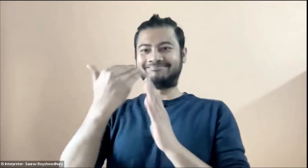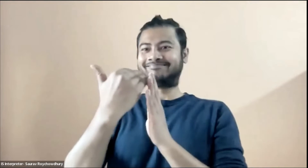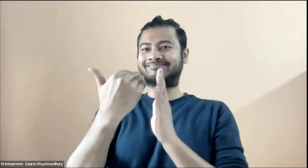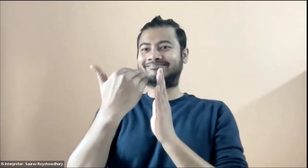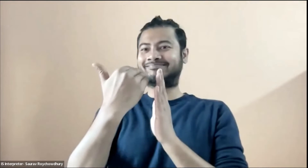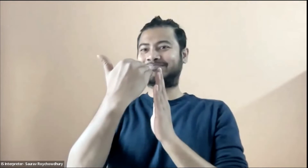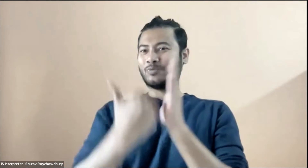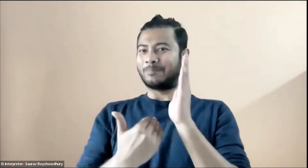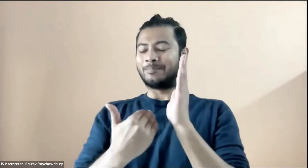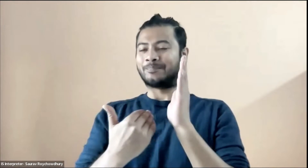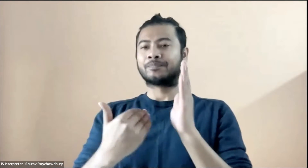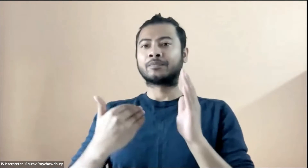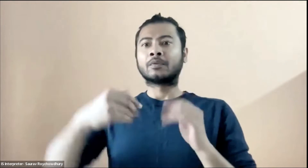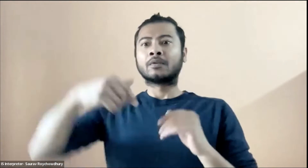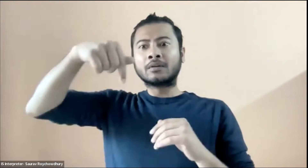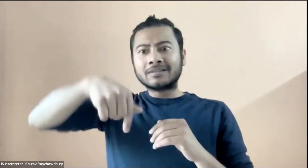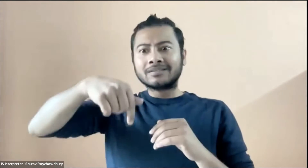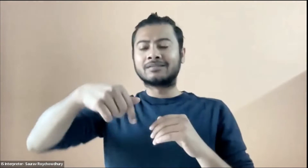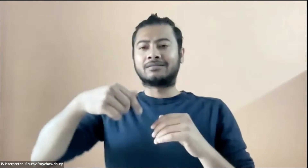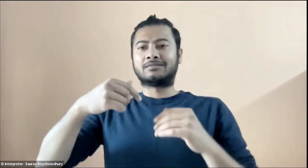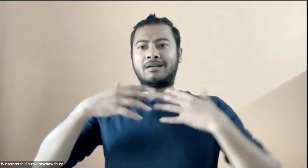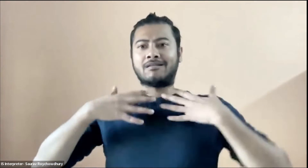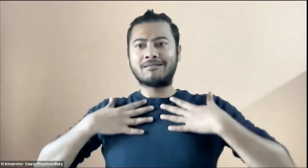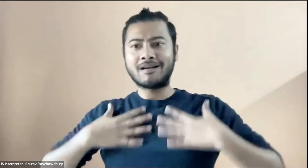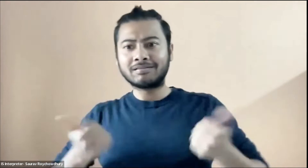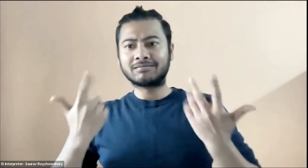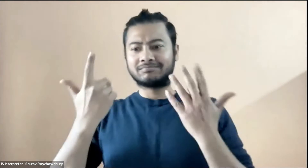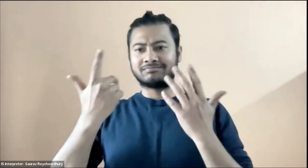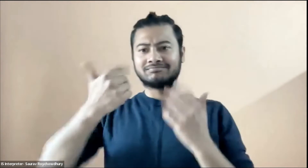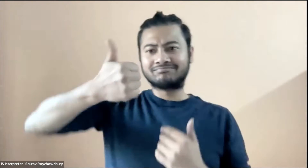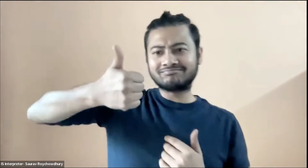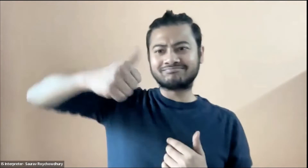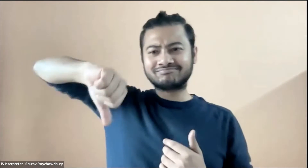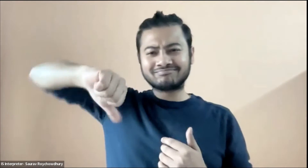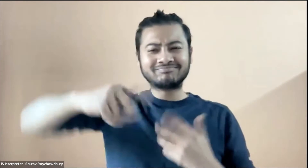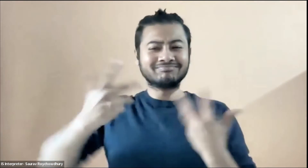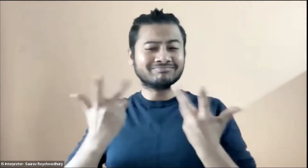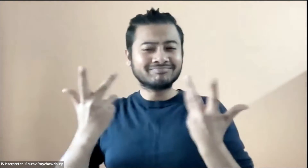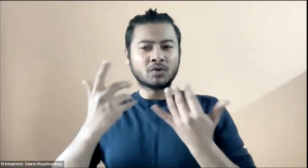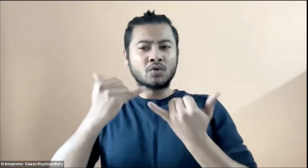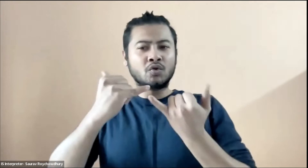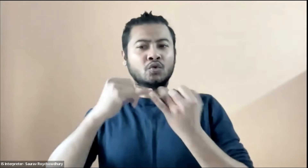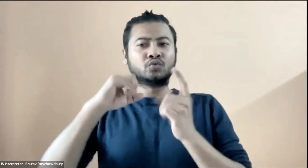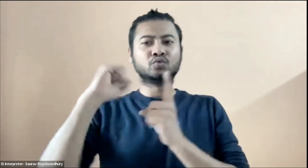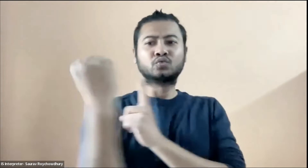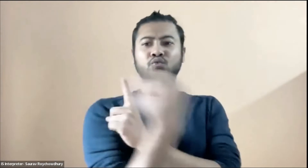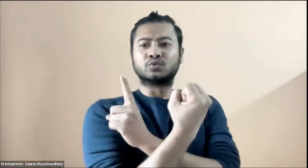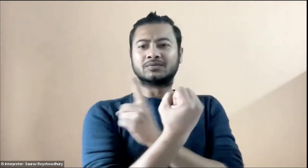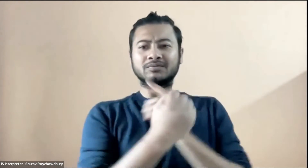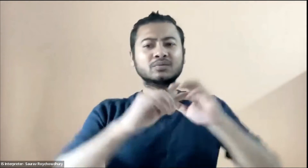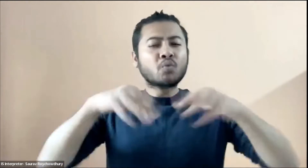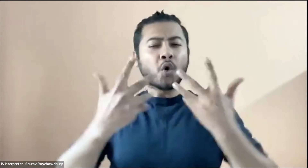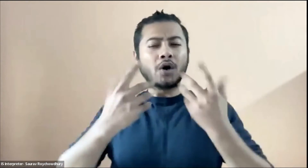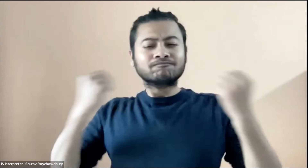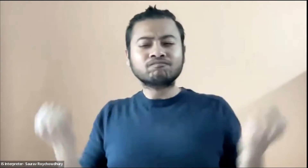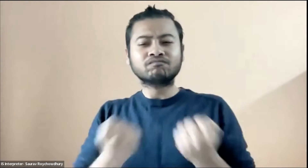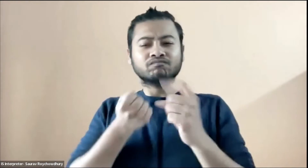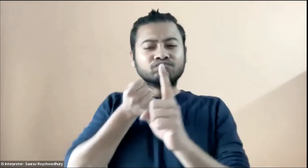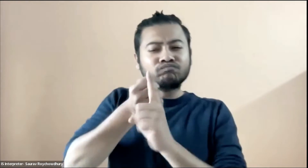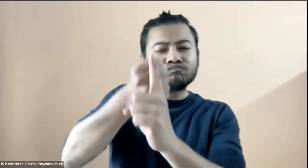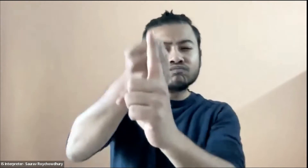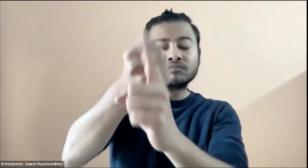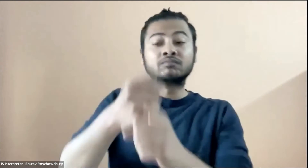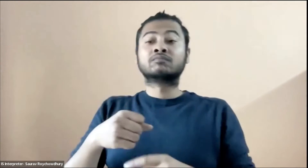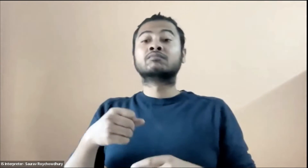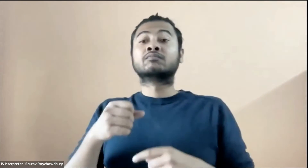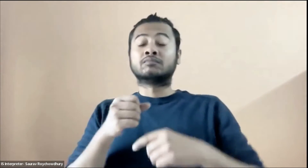And so we have some work that's happened on that at the national level and then also at the state level. So we'll